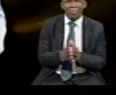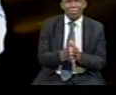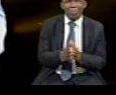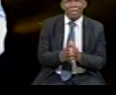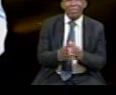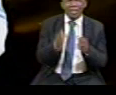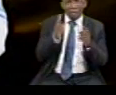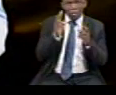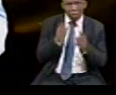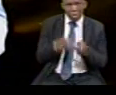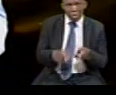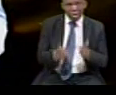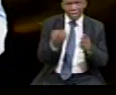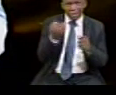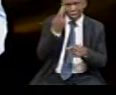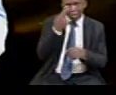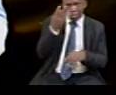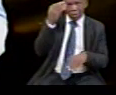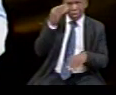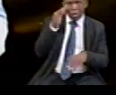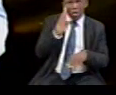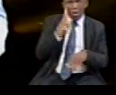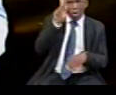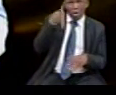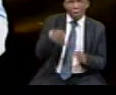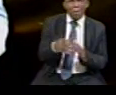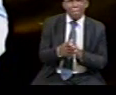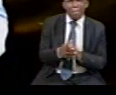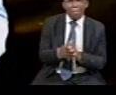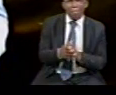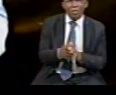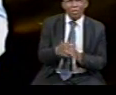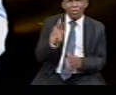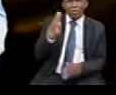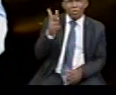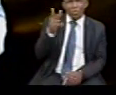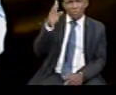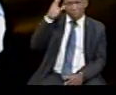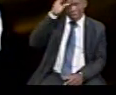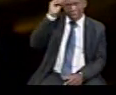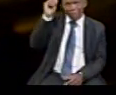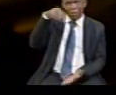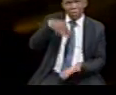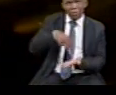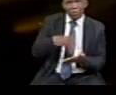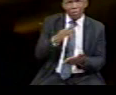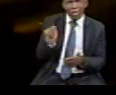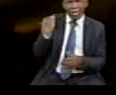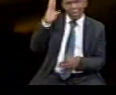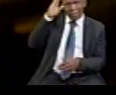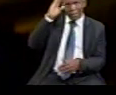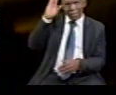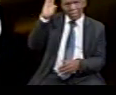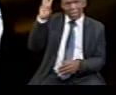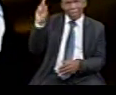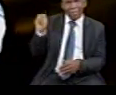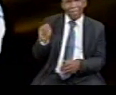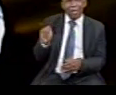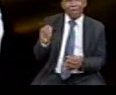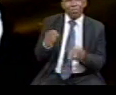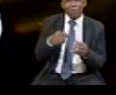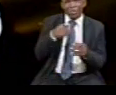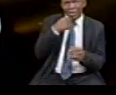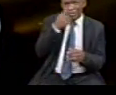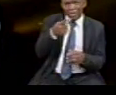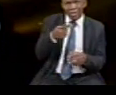they looked up, verse 10 now, steadfastly towards heaven, as he went up, behold, two men stood by them in white apparel, which also said,